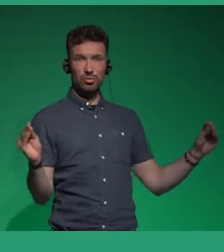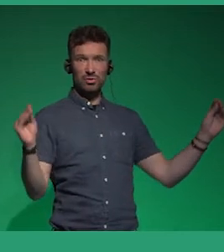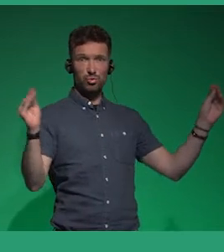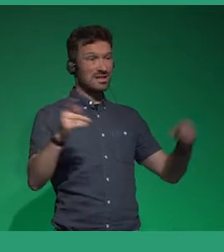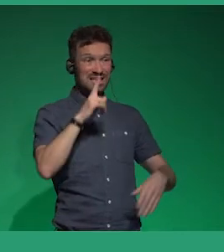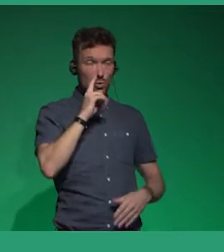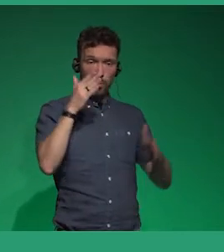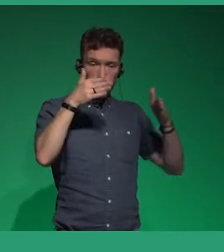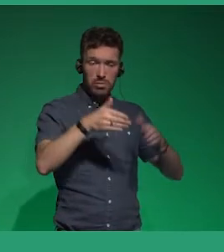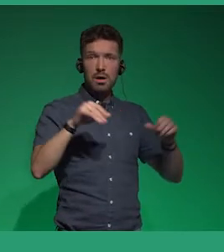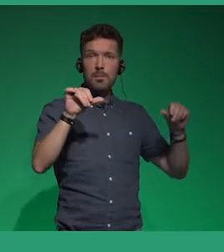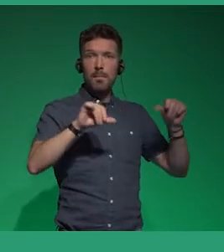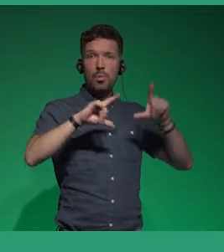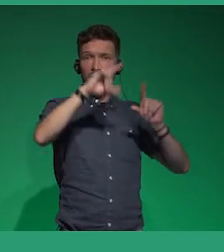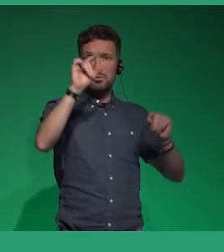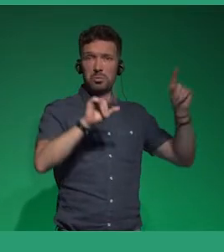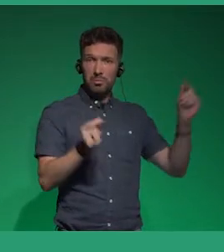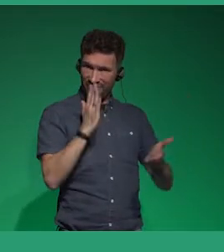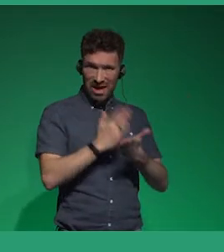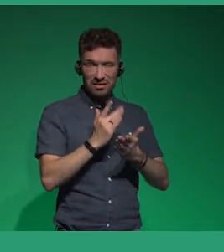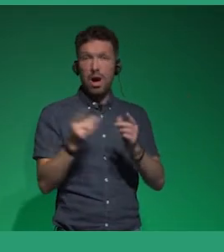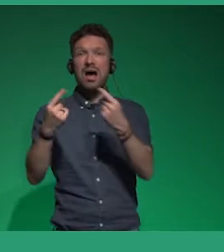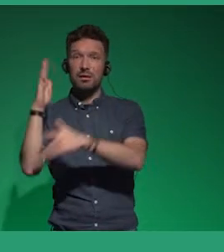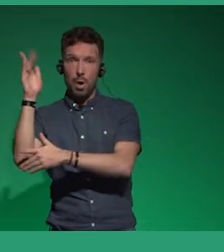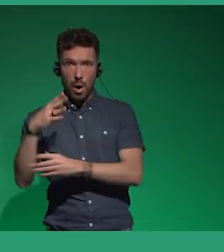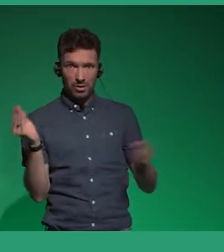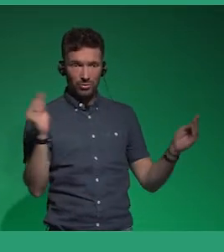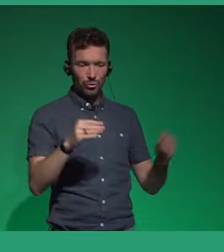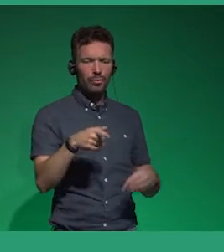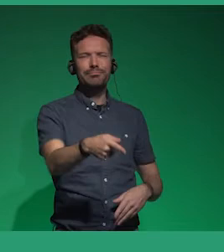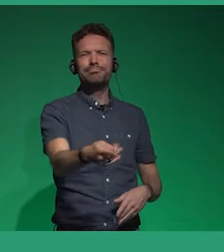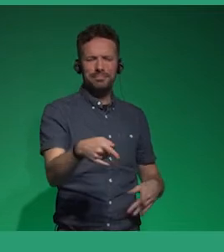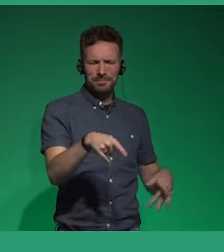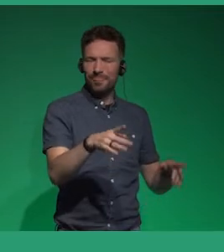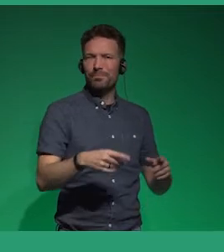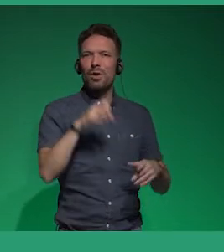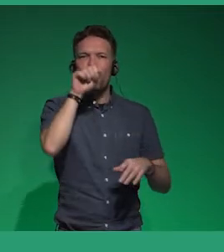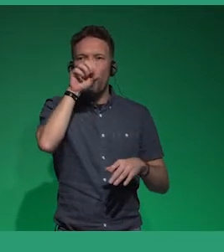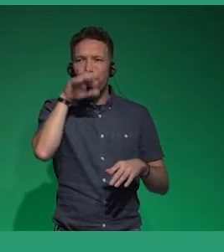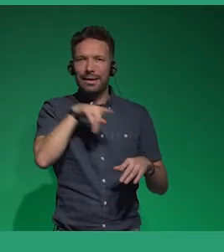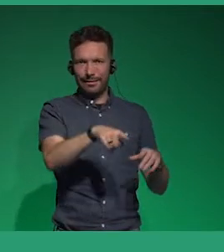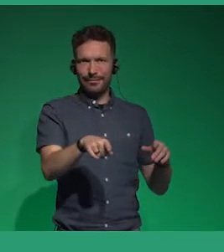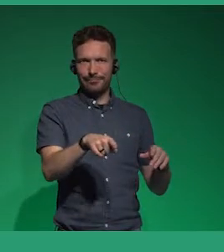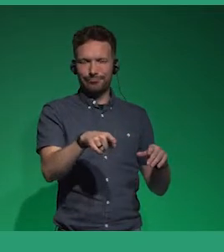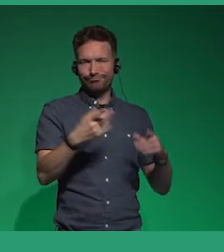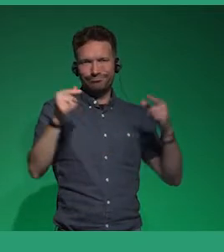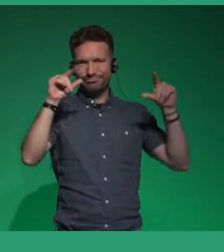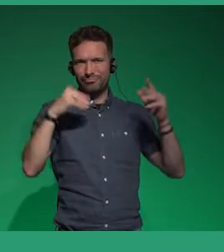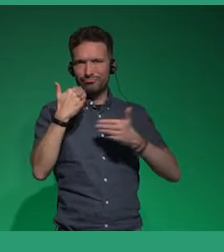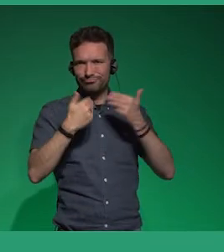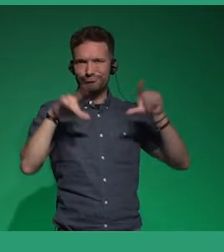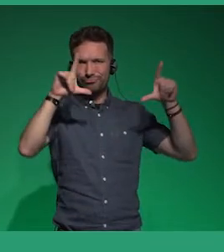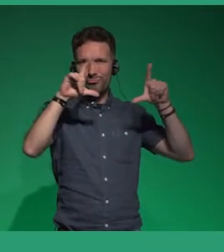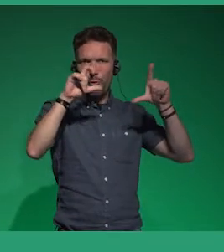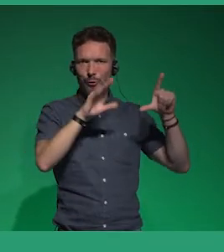second support measure, we combined this knowledge with the provision of free native tree seedlings to the farmers in